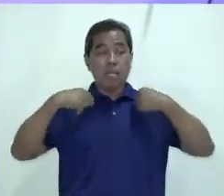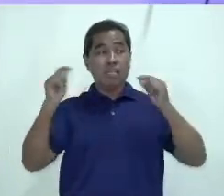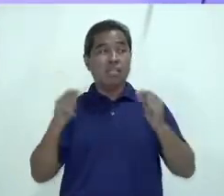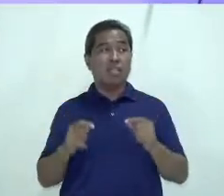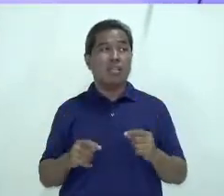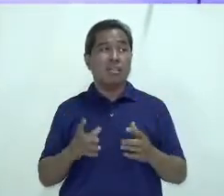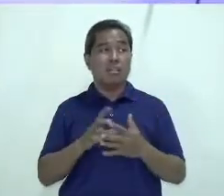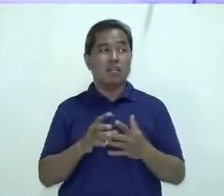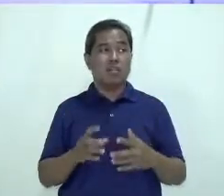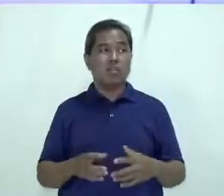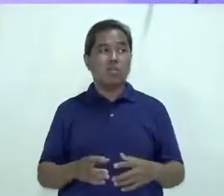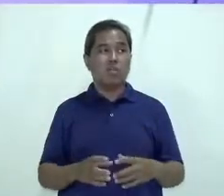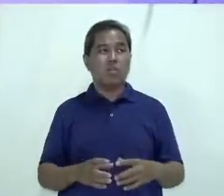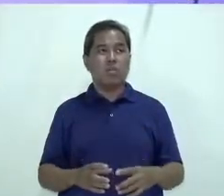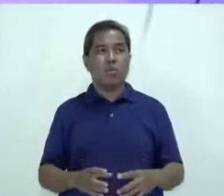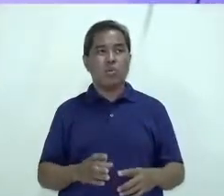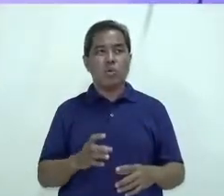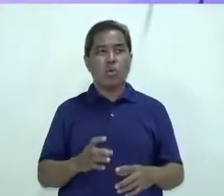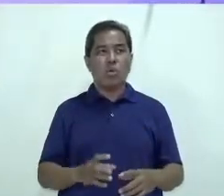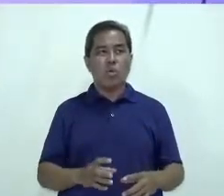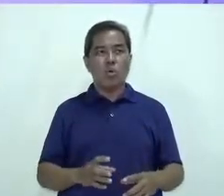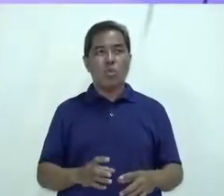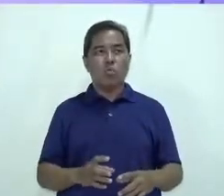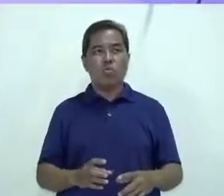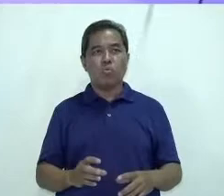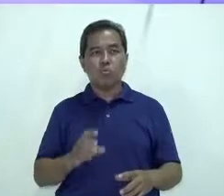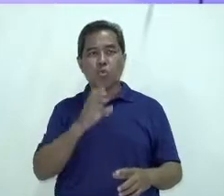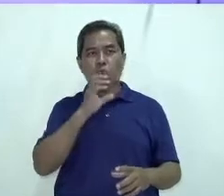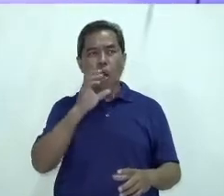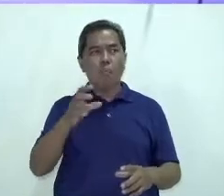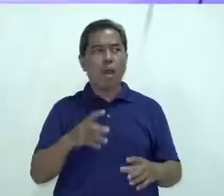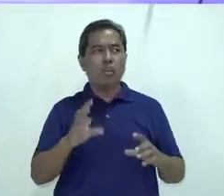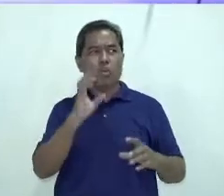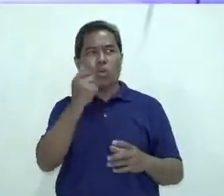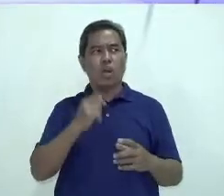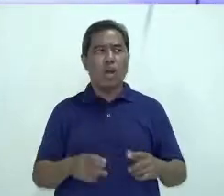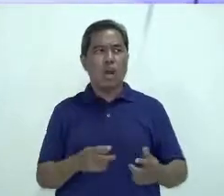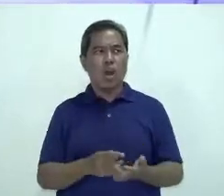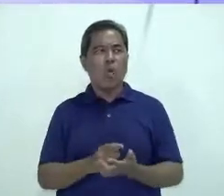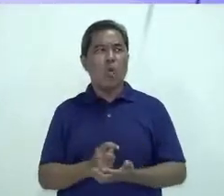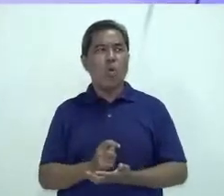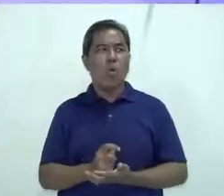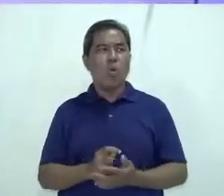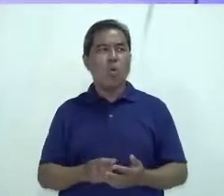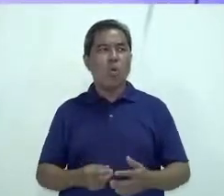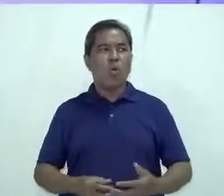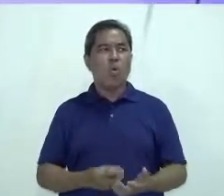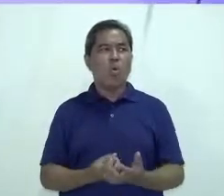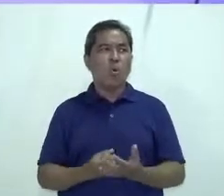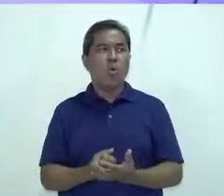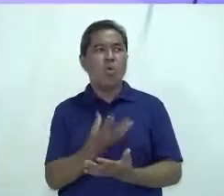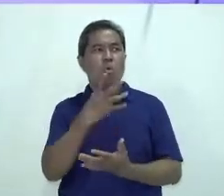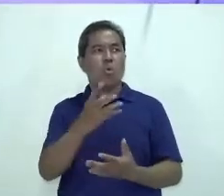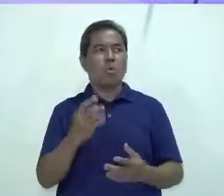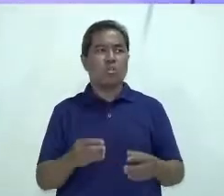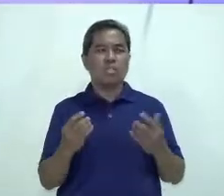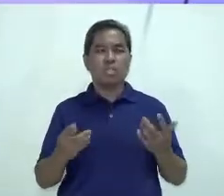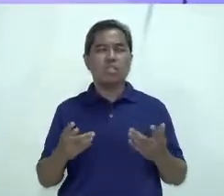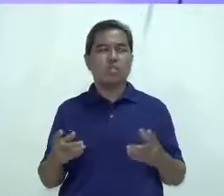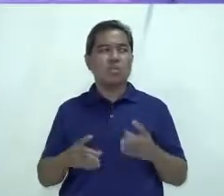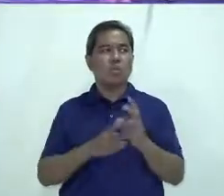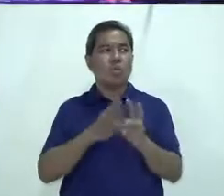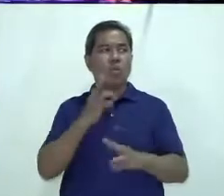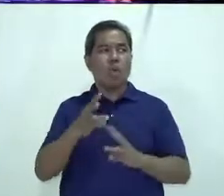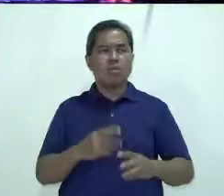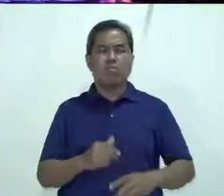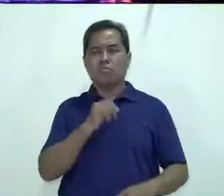18, command those who are rich in this present world not to be arrogant, nor to put their hope